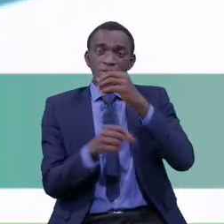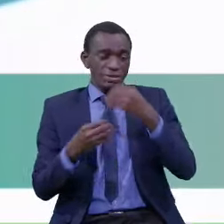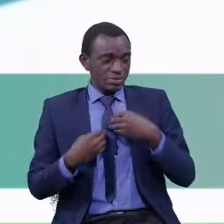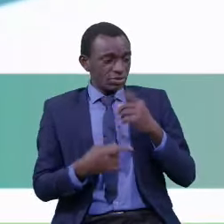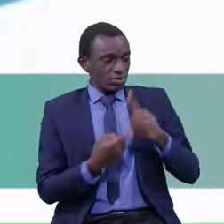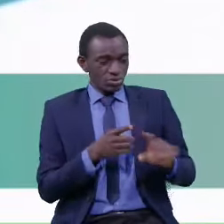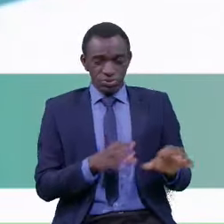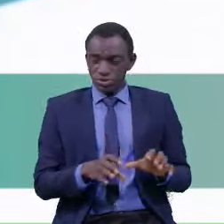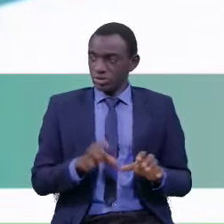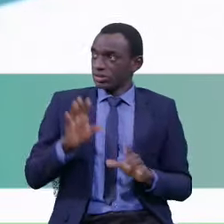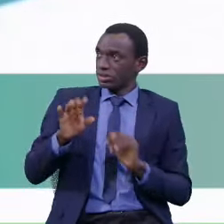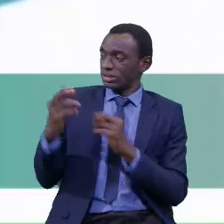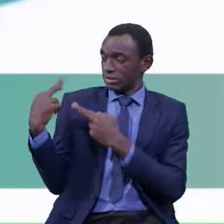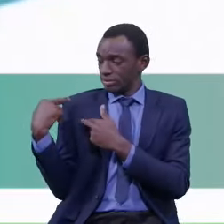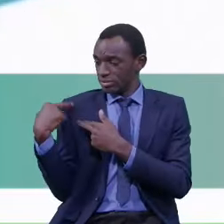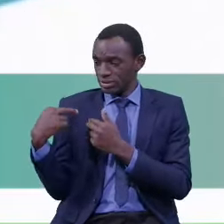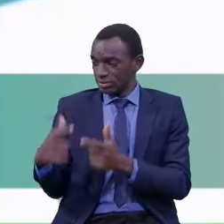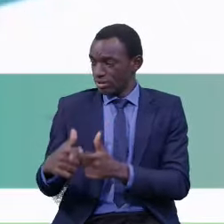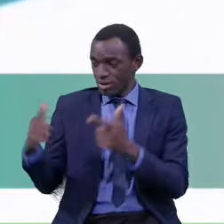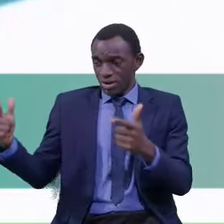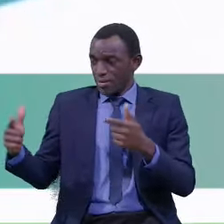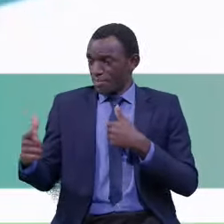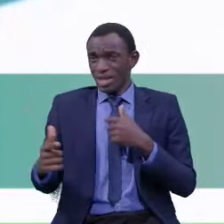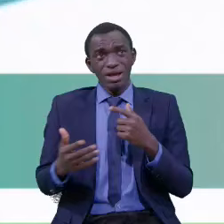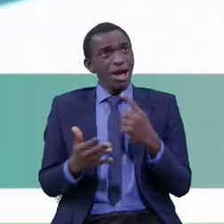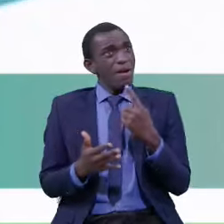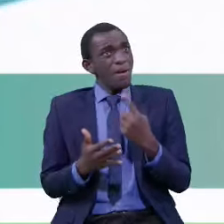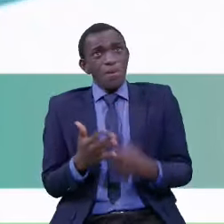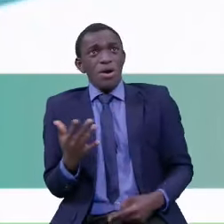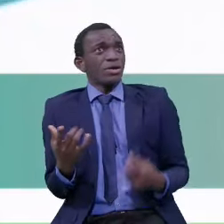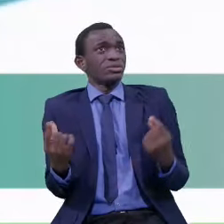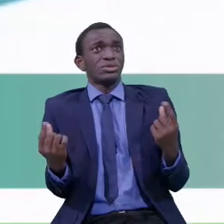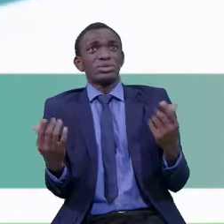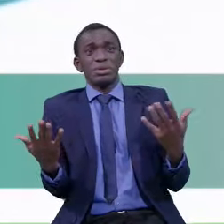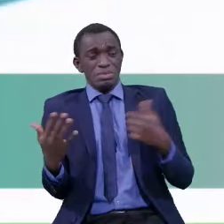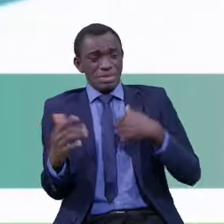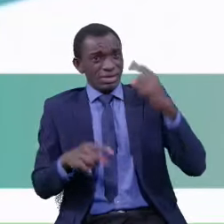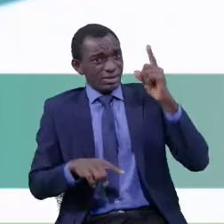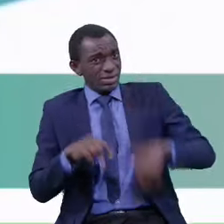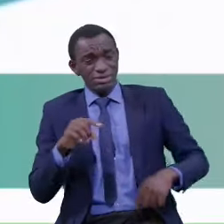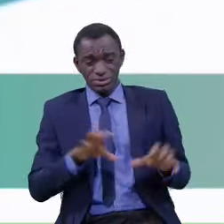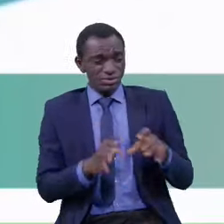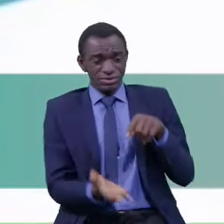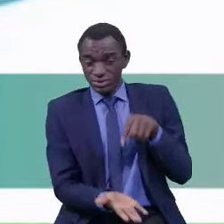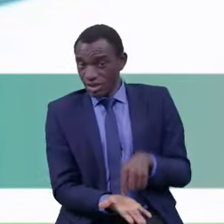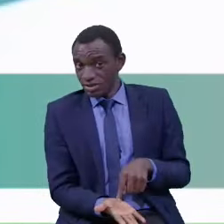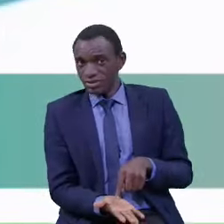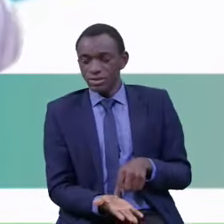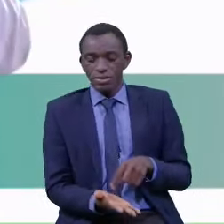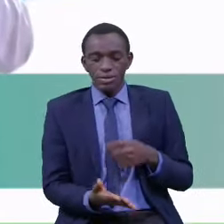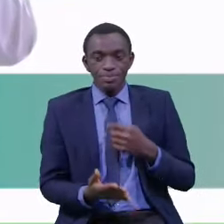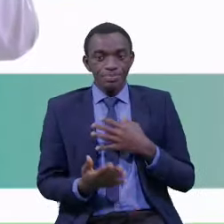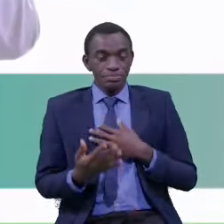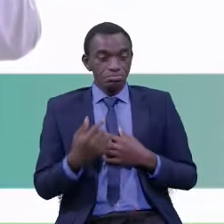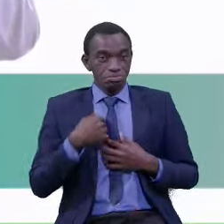And I say, how can I do this? And I look at the scripture. And I take that